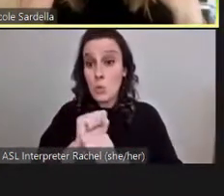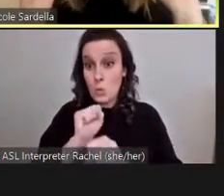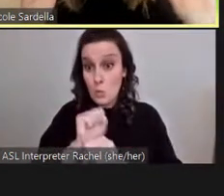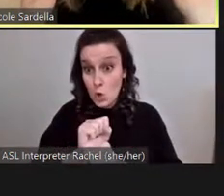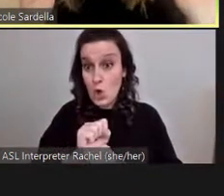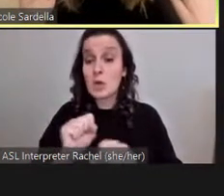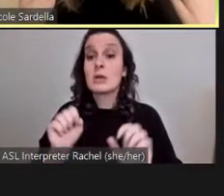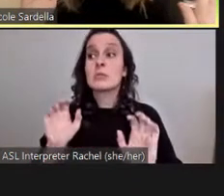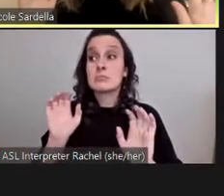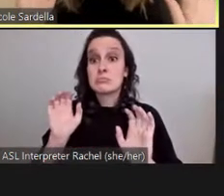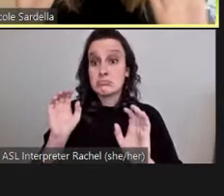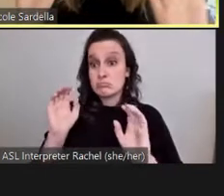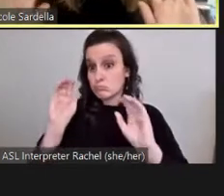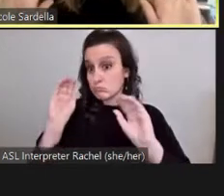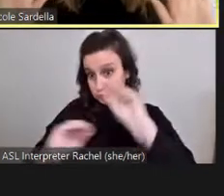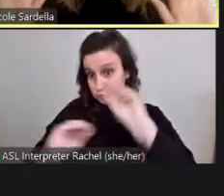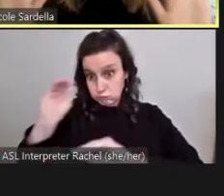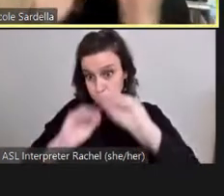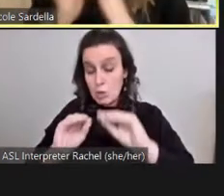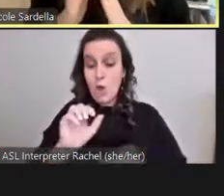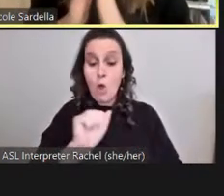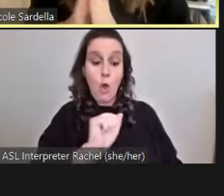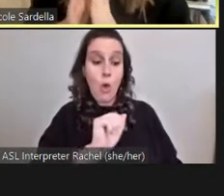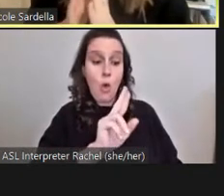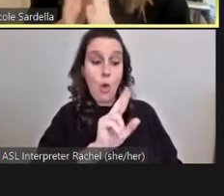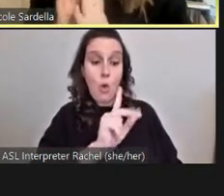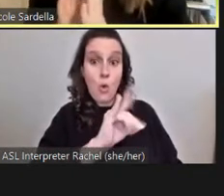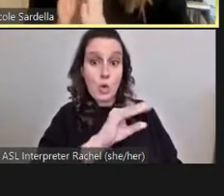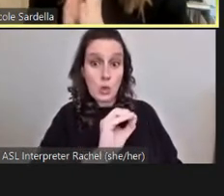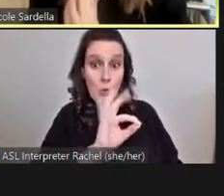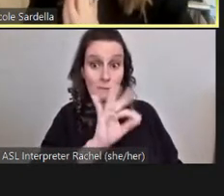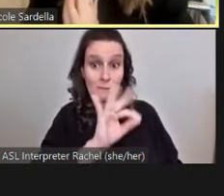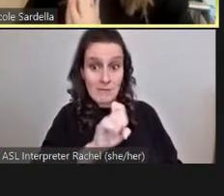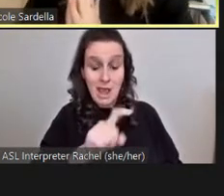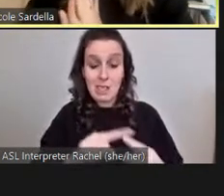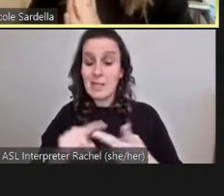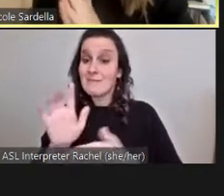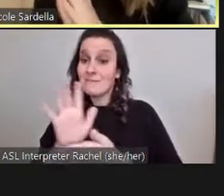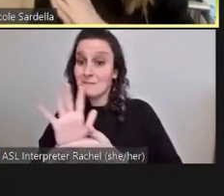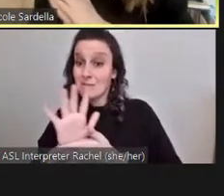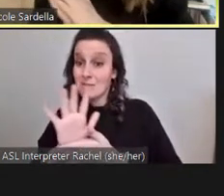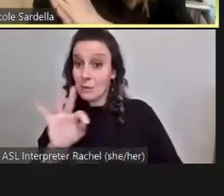the audio file and the video file and make the audio description file.